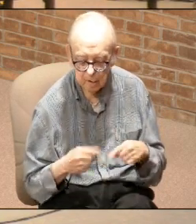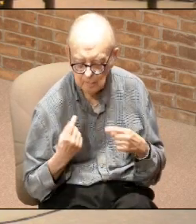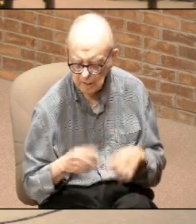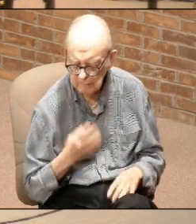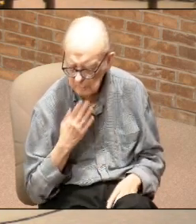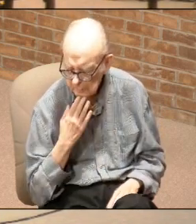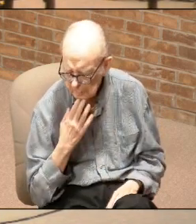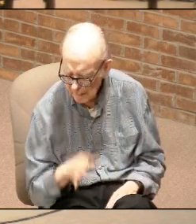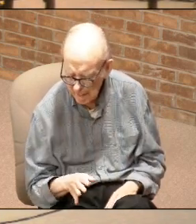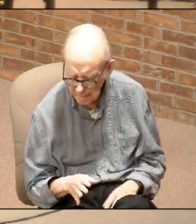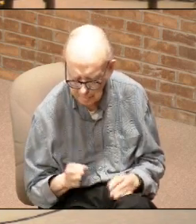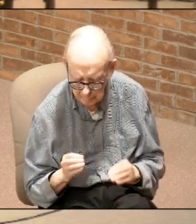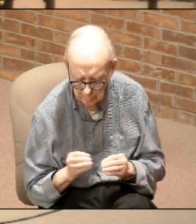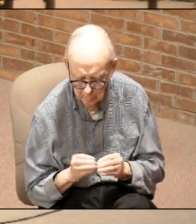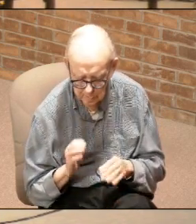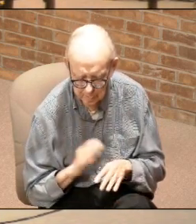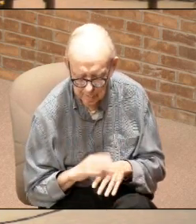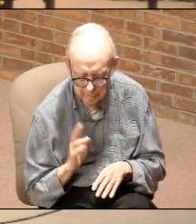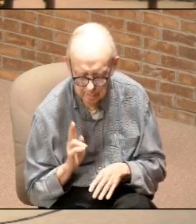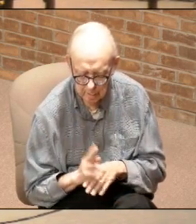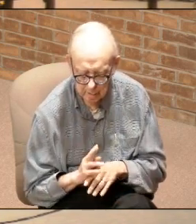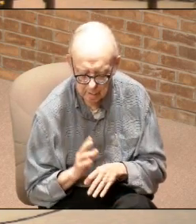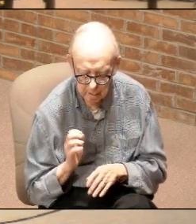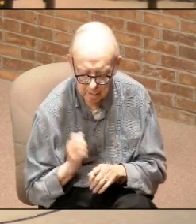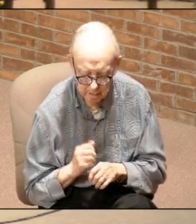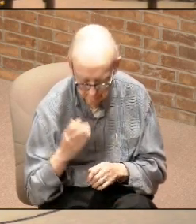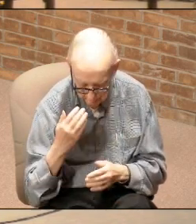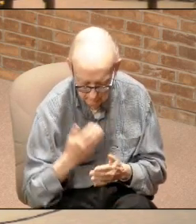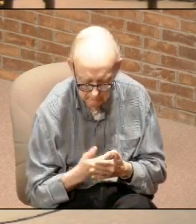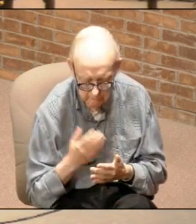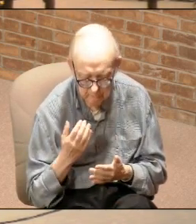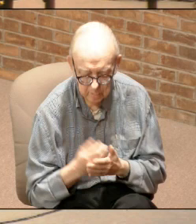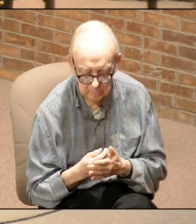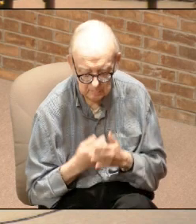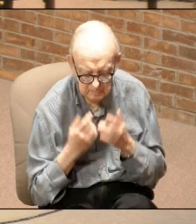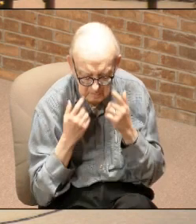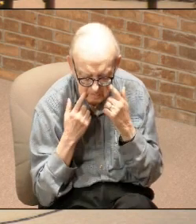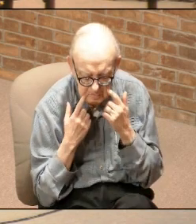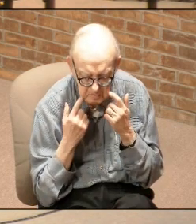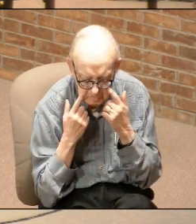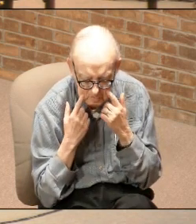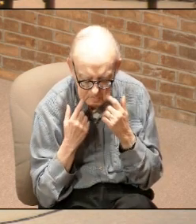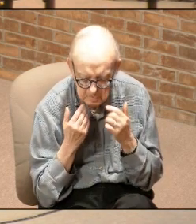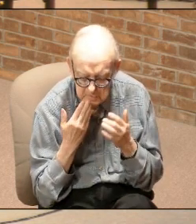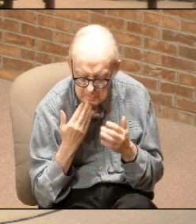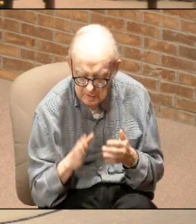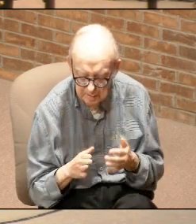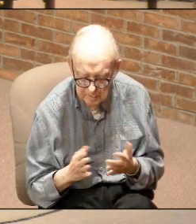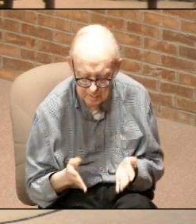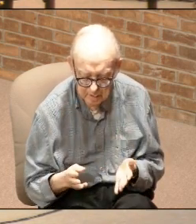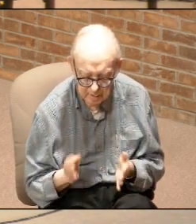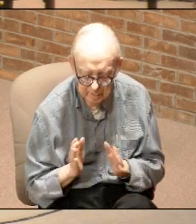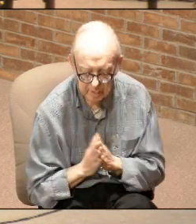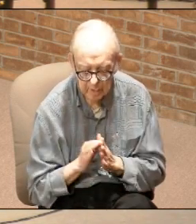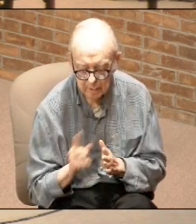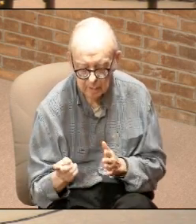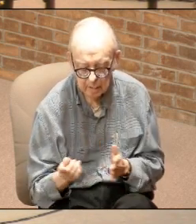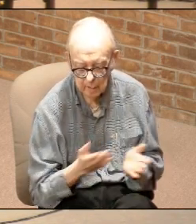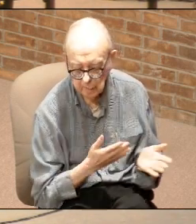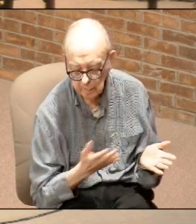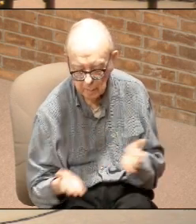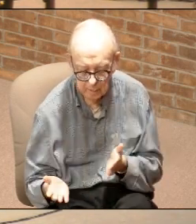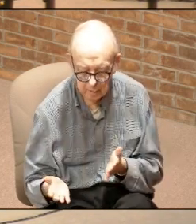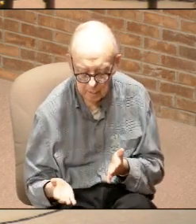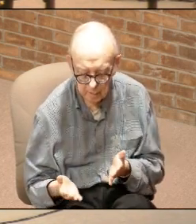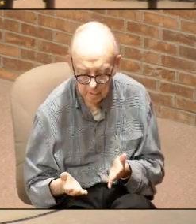violent than usual and each of the sons was moping in a surly manner he asked one of them to bring